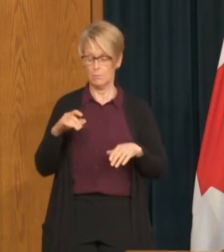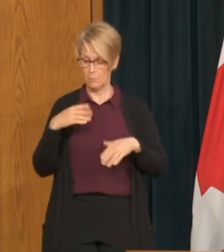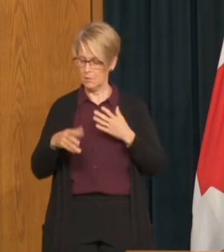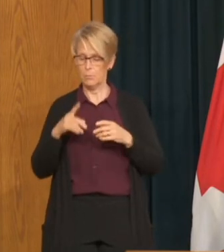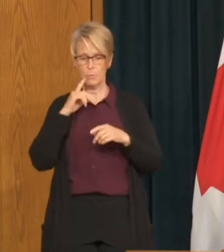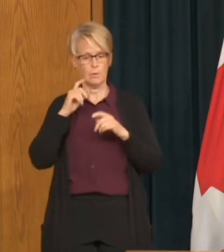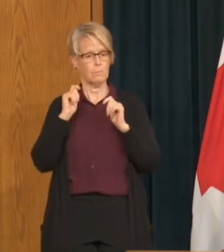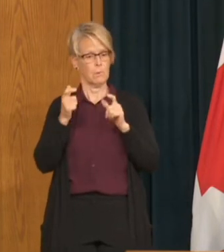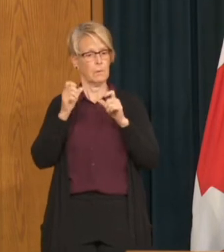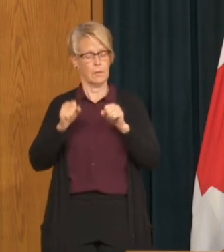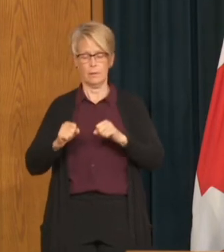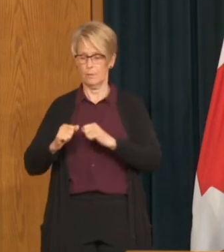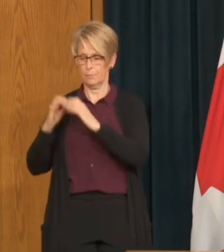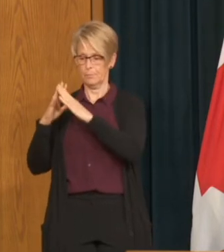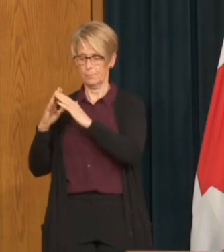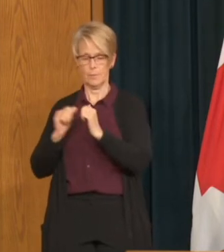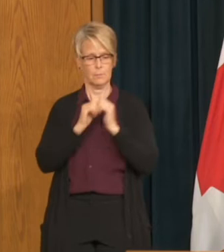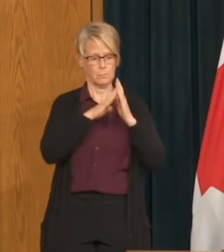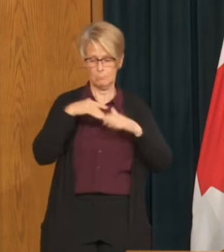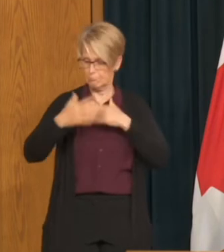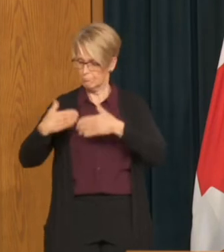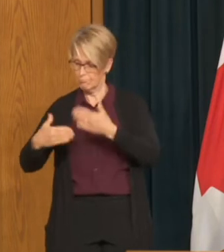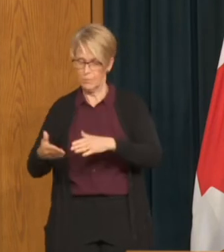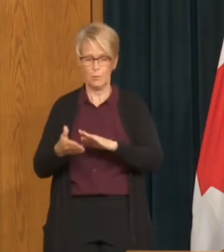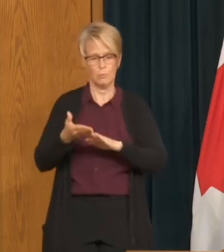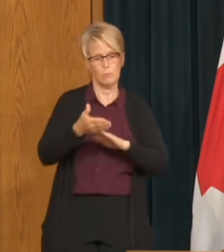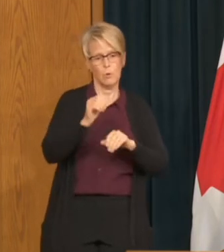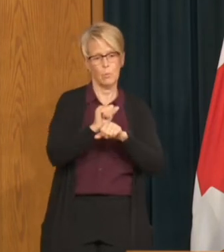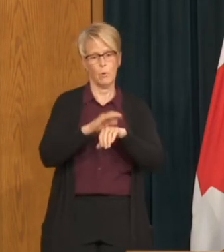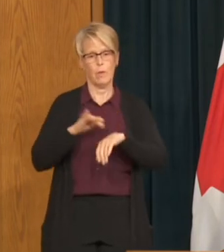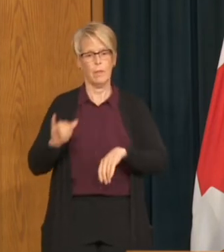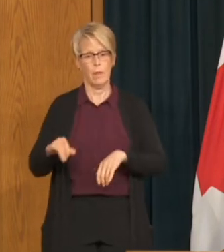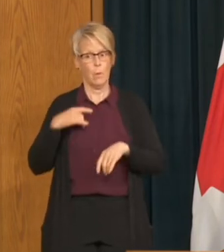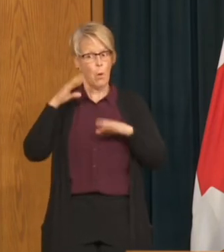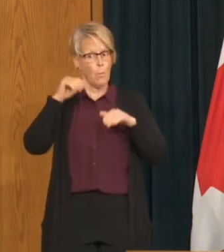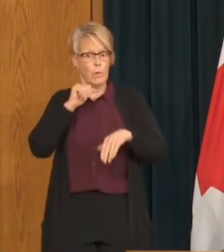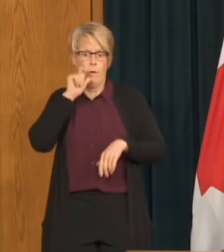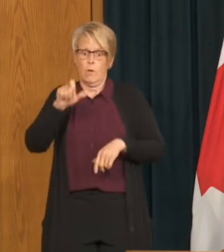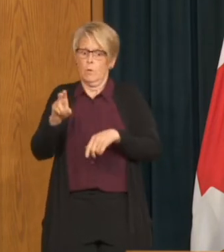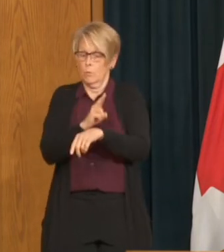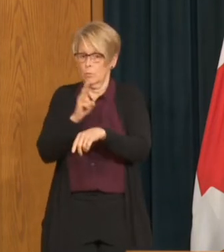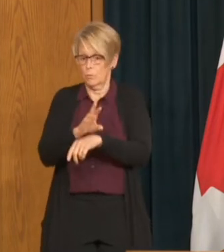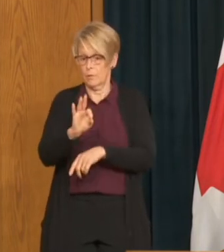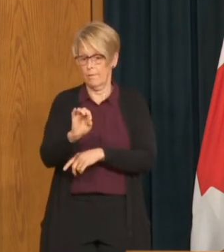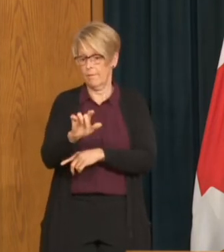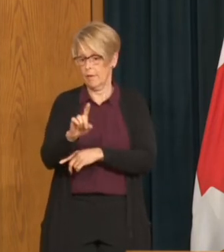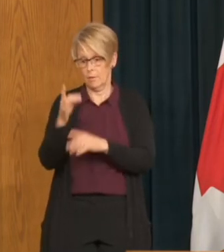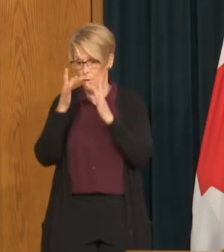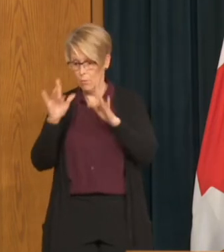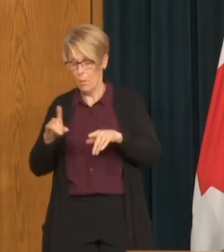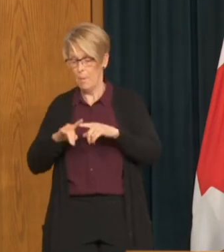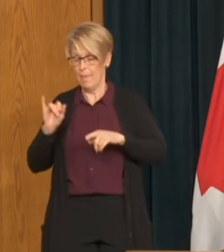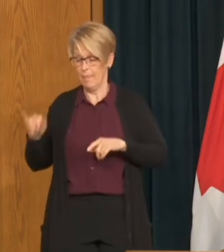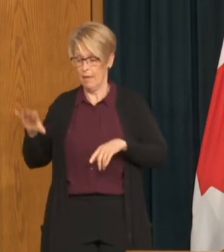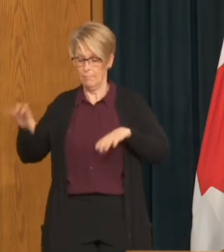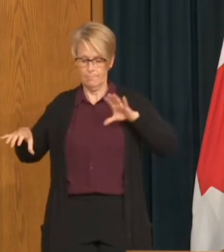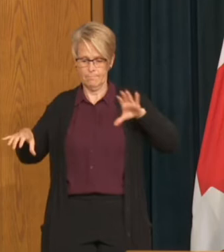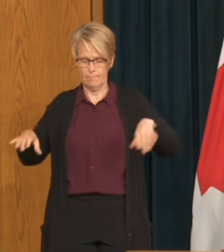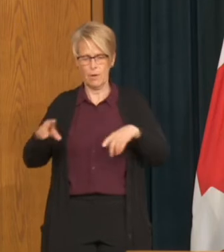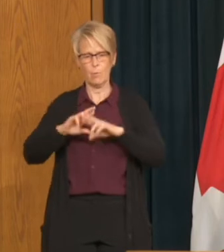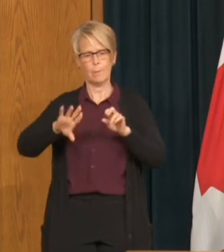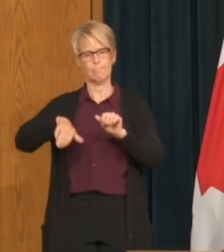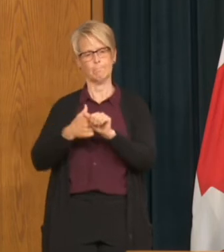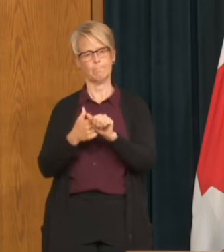to quickly make these field hospitals operational. While we hope we never have to use them, these facilities will in effect be our